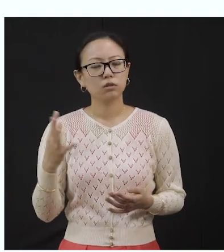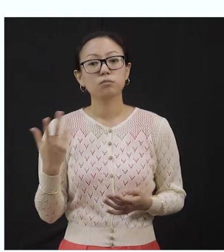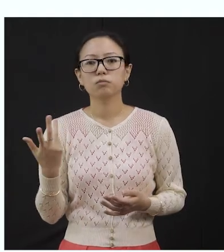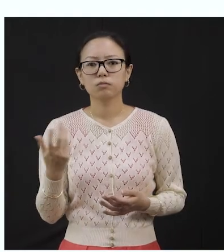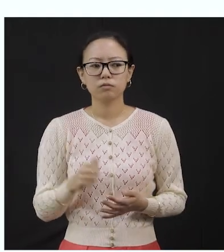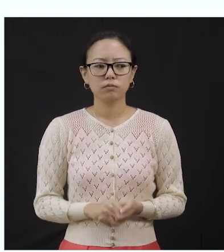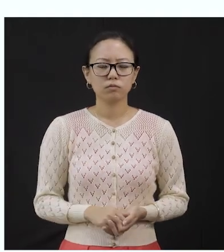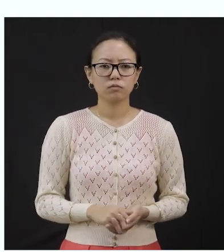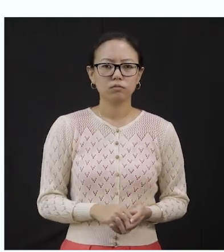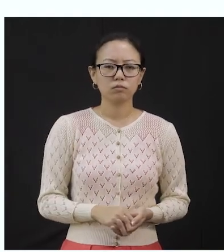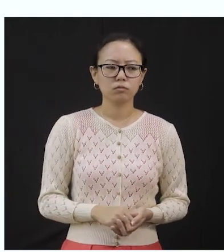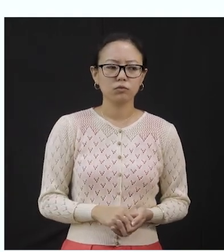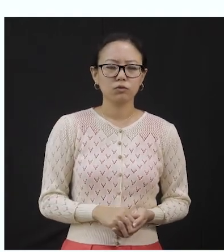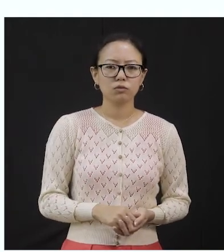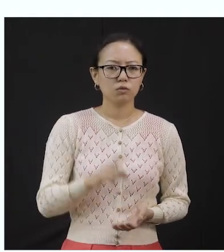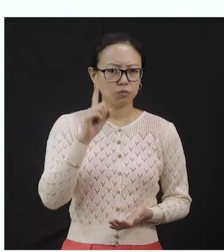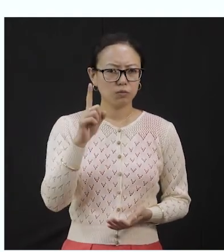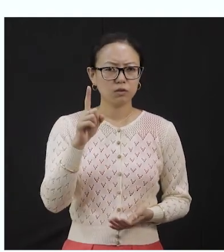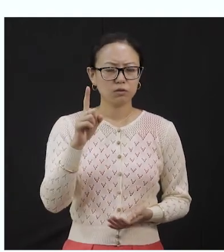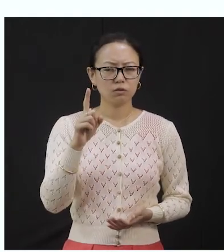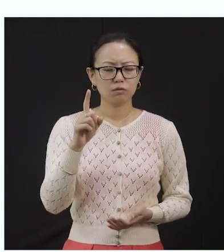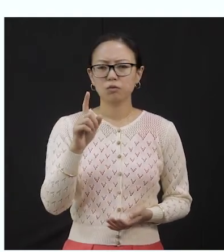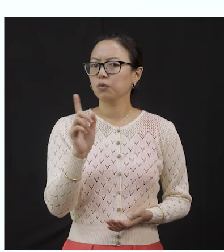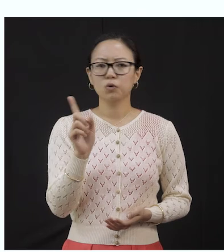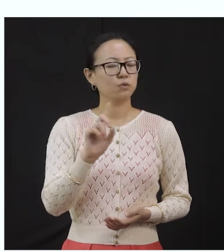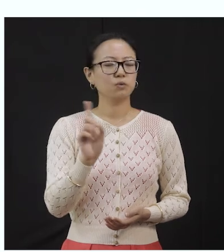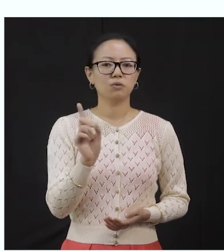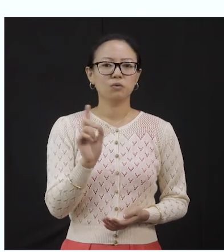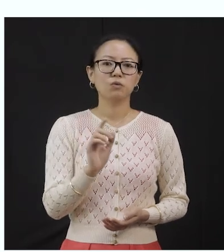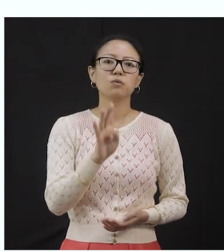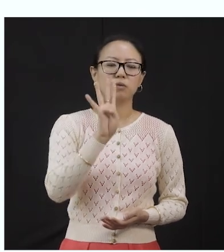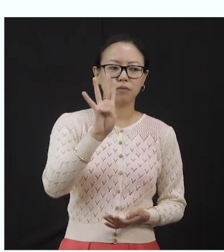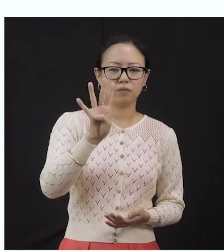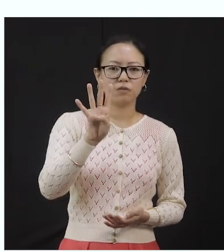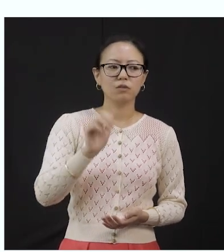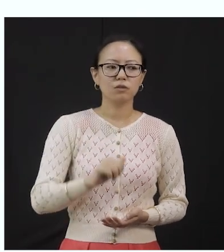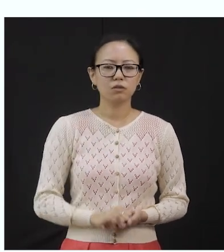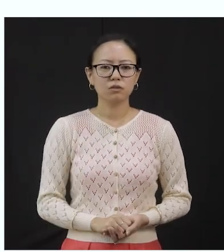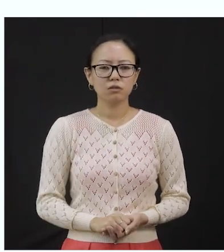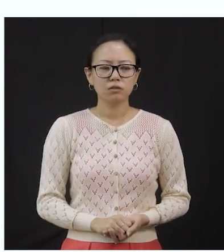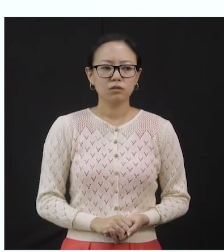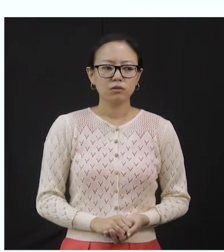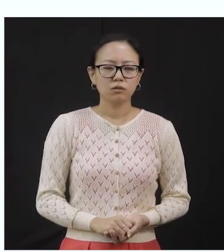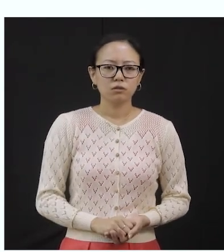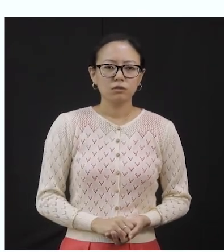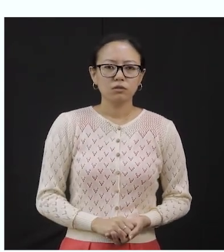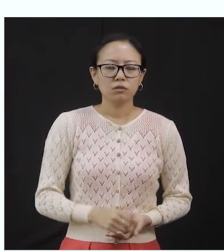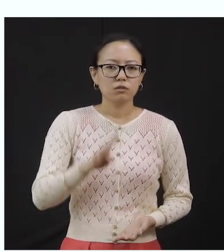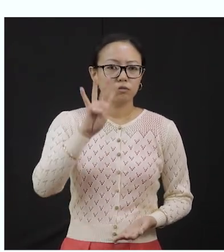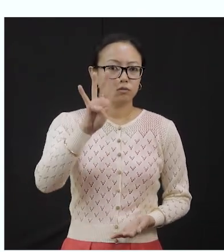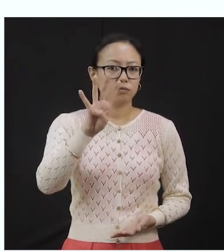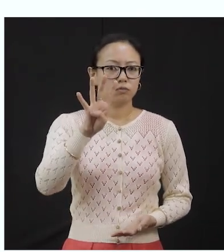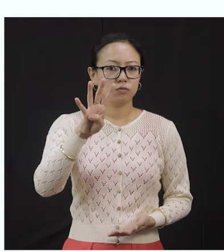Is 1 is bigger? No, it's 4 is bigger number, right? Then you keep the